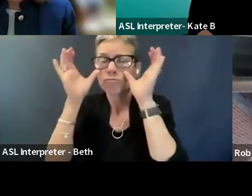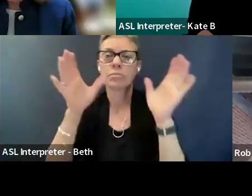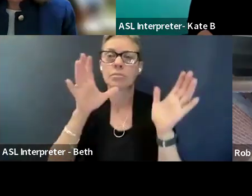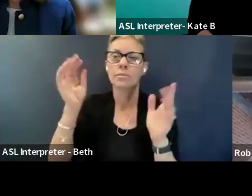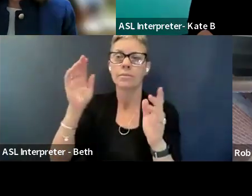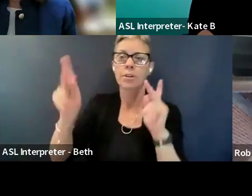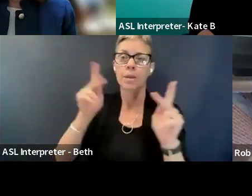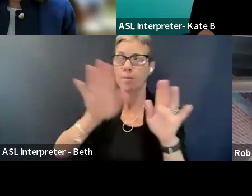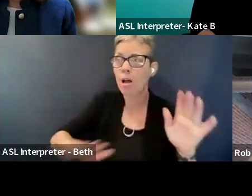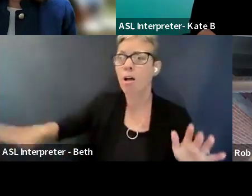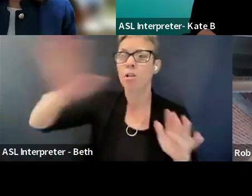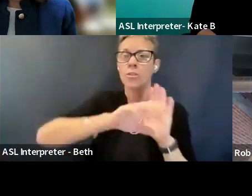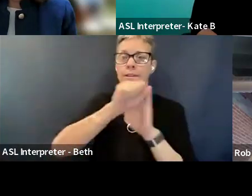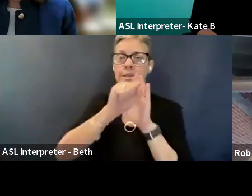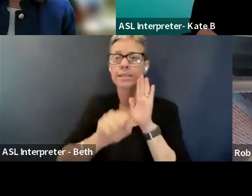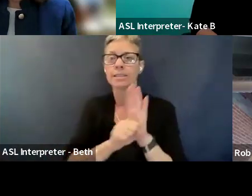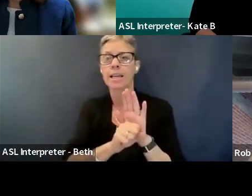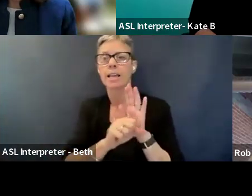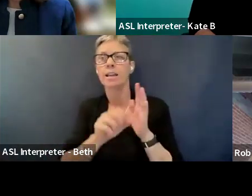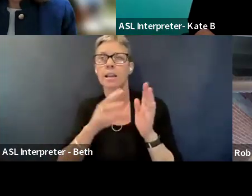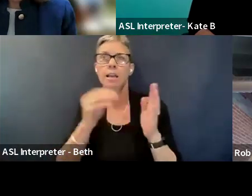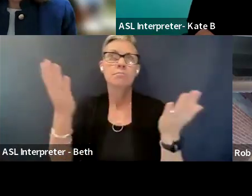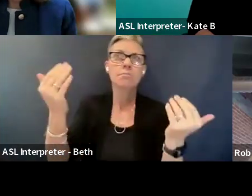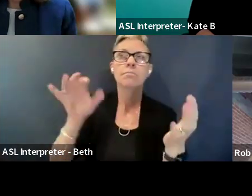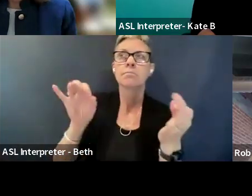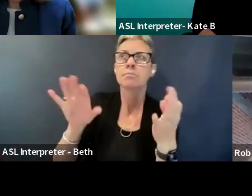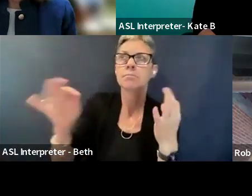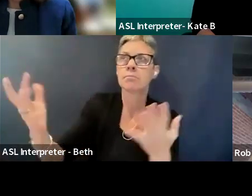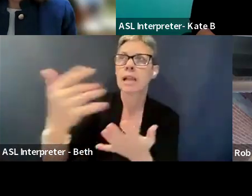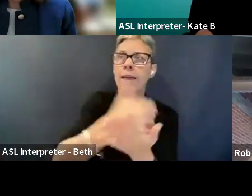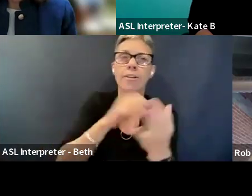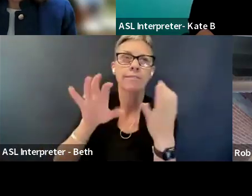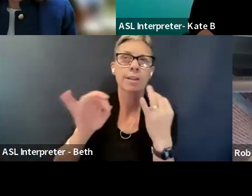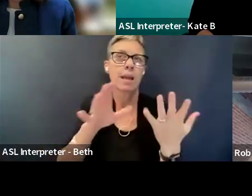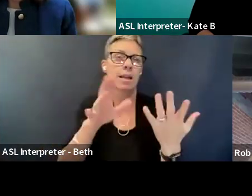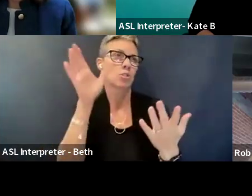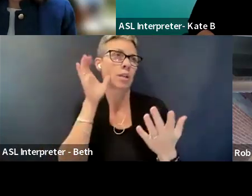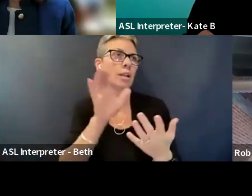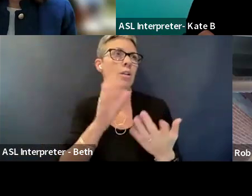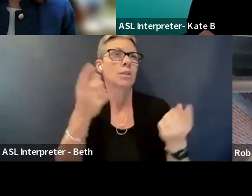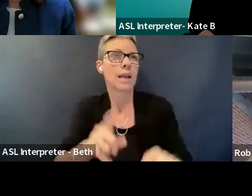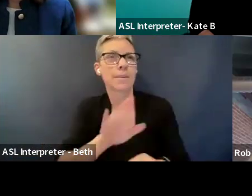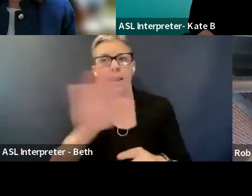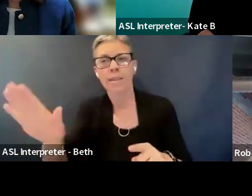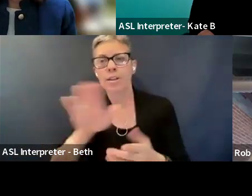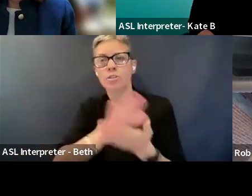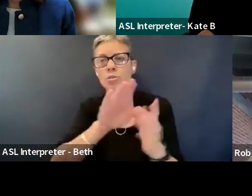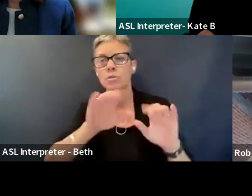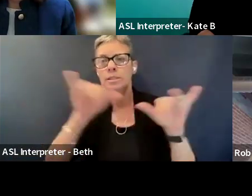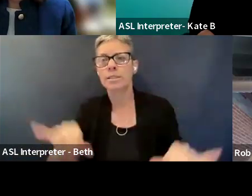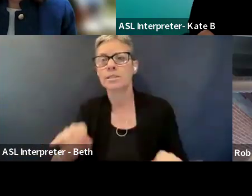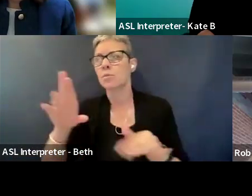people across the state who tell us about what's happening in their school system or to their students, and just gathering a